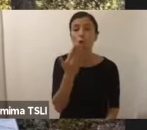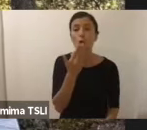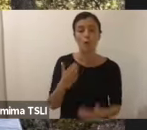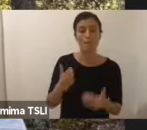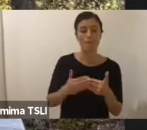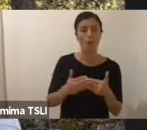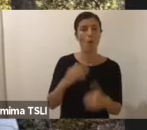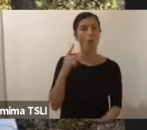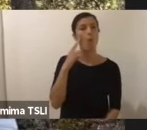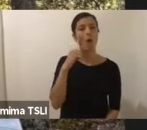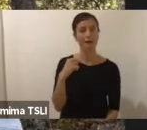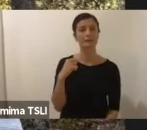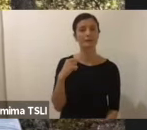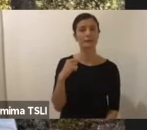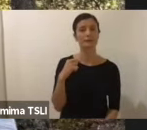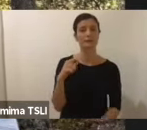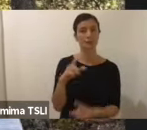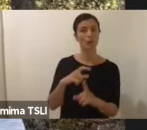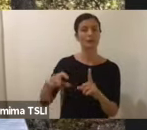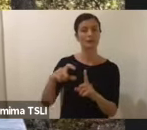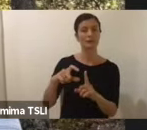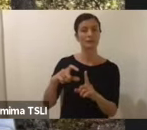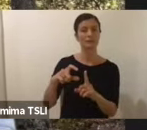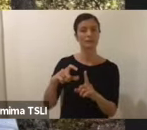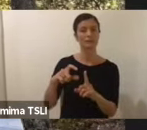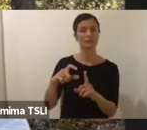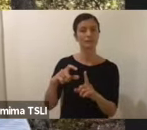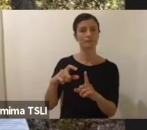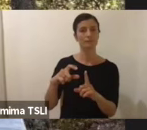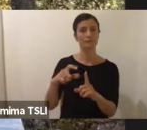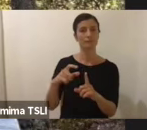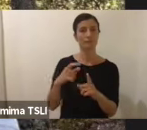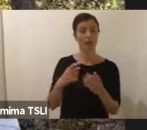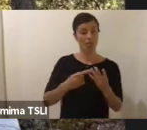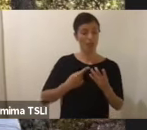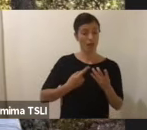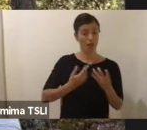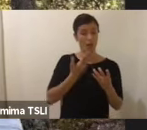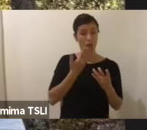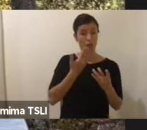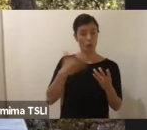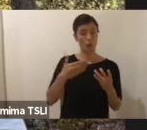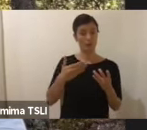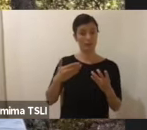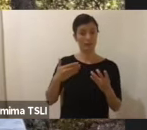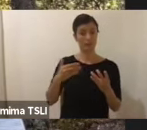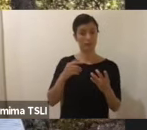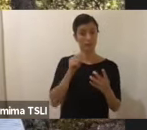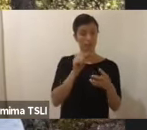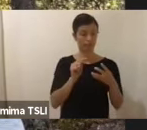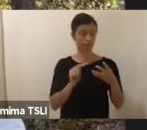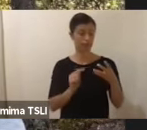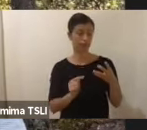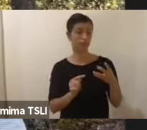majority uh um people of color now my mom didn't think of it that way